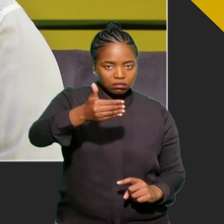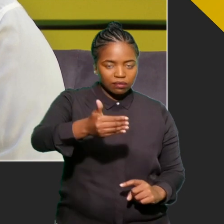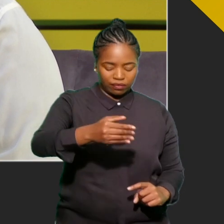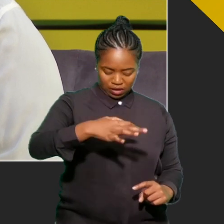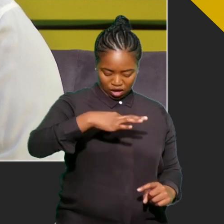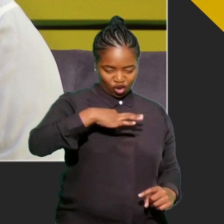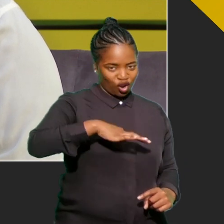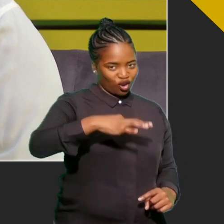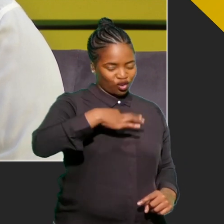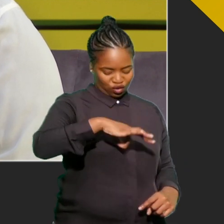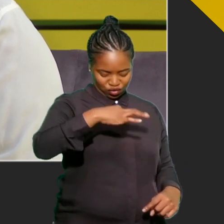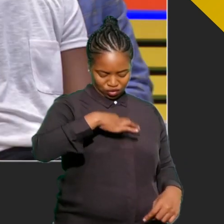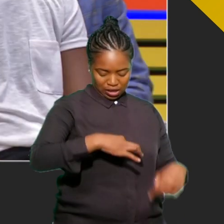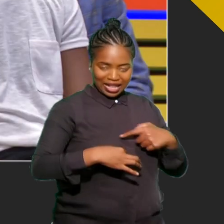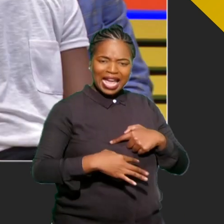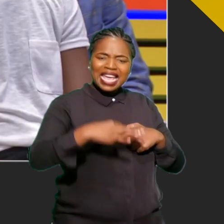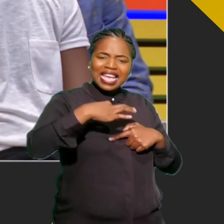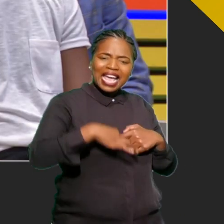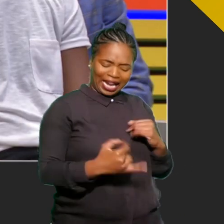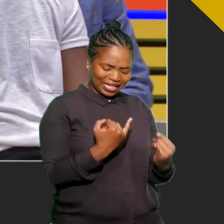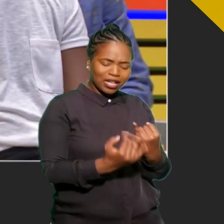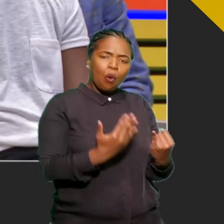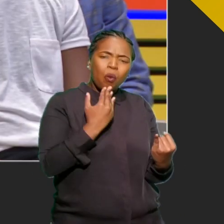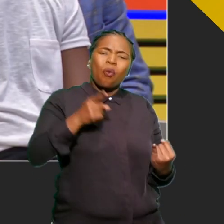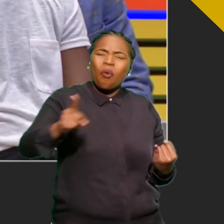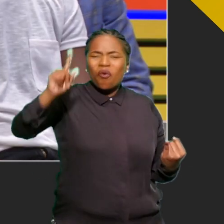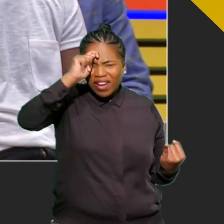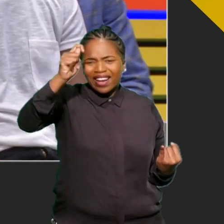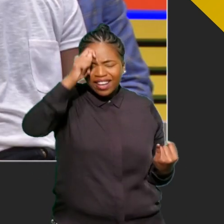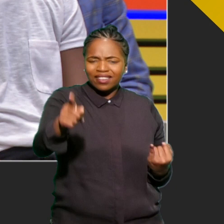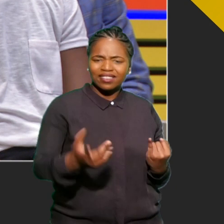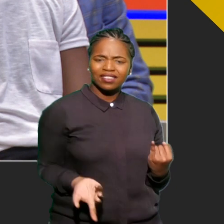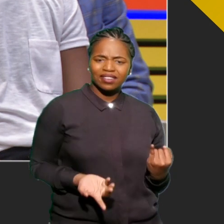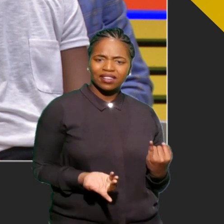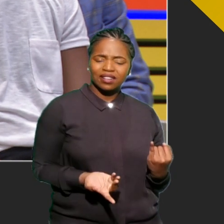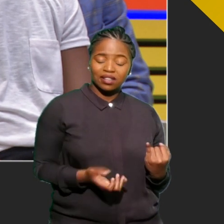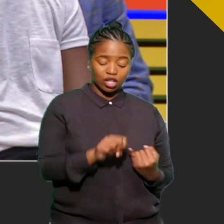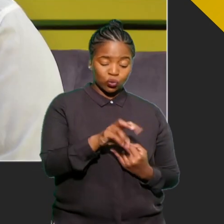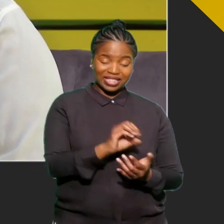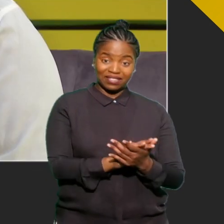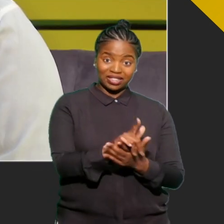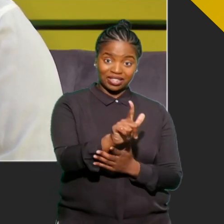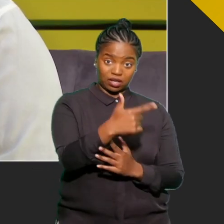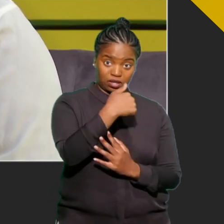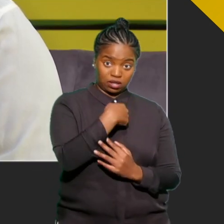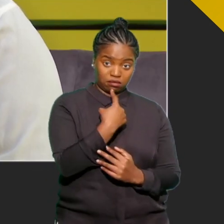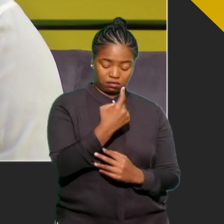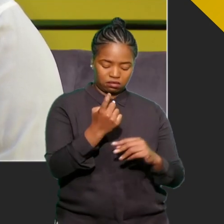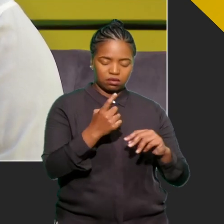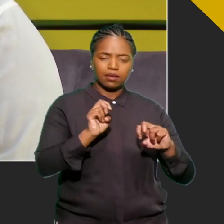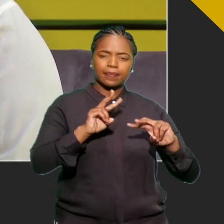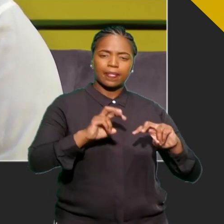woman. And no one talks about who's impregnating these young women. So in 2017, I released a study